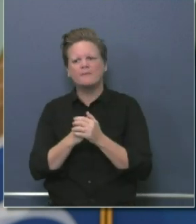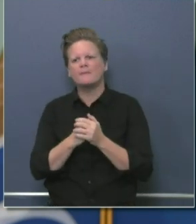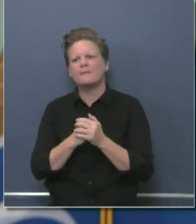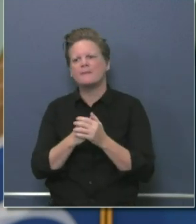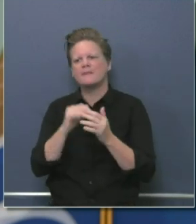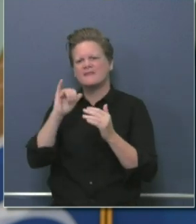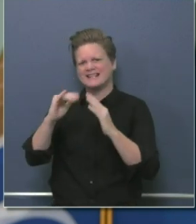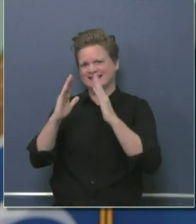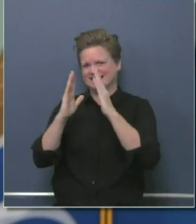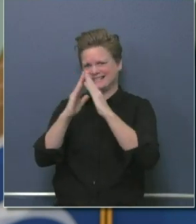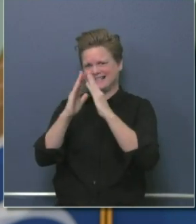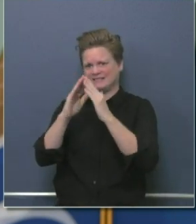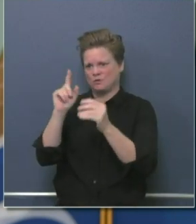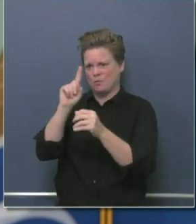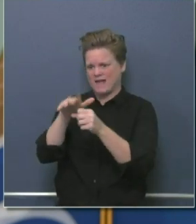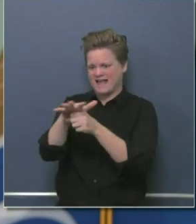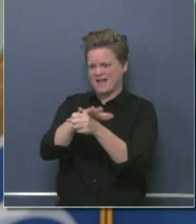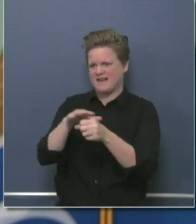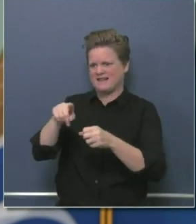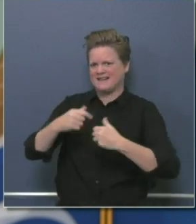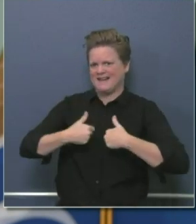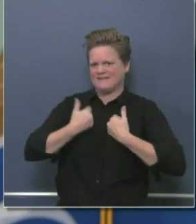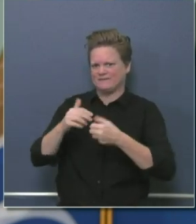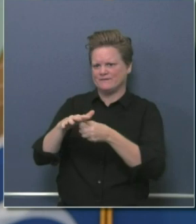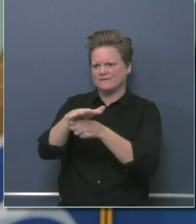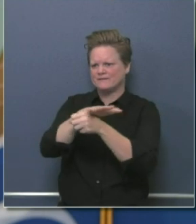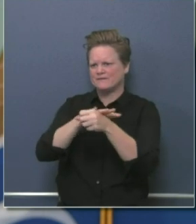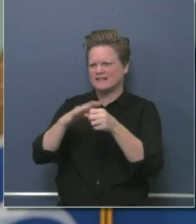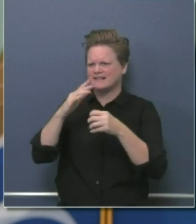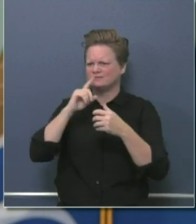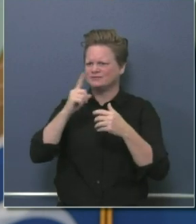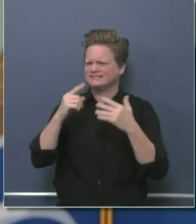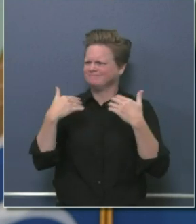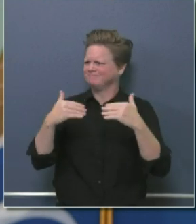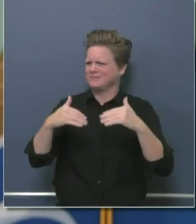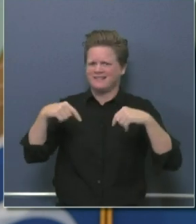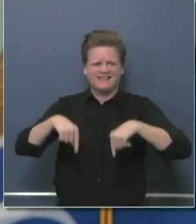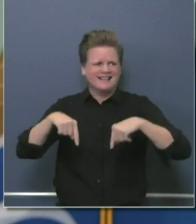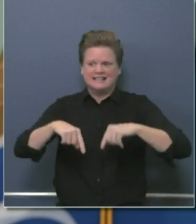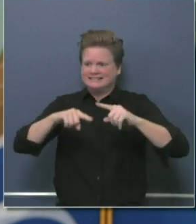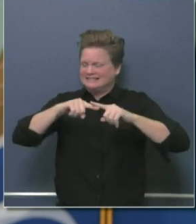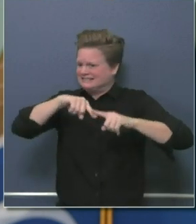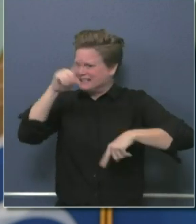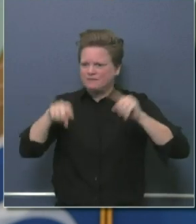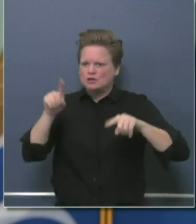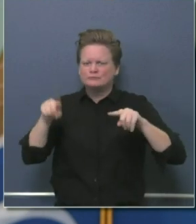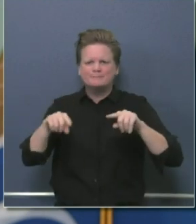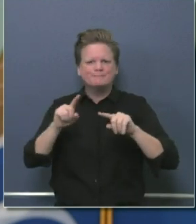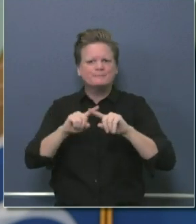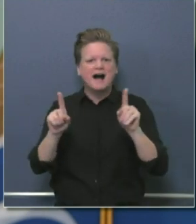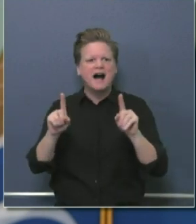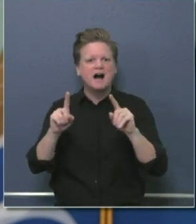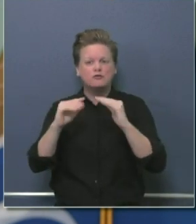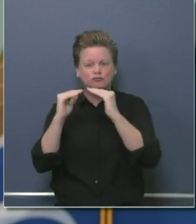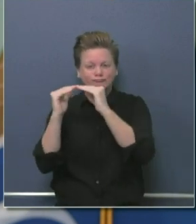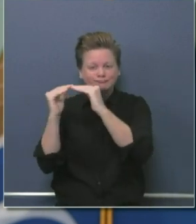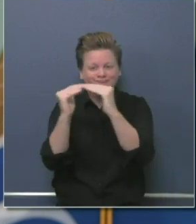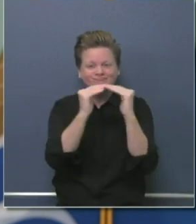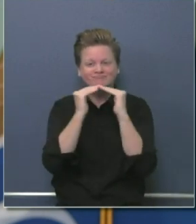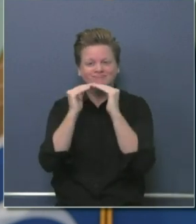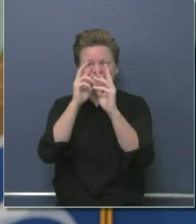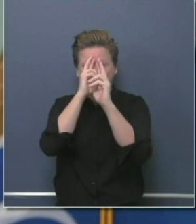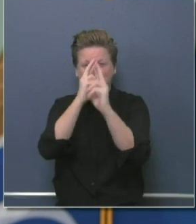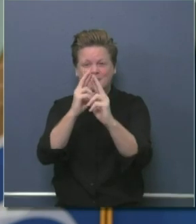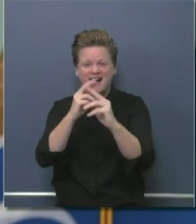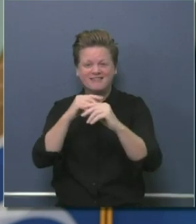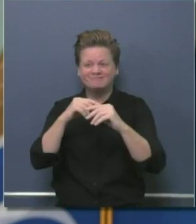all across the state within diverse communities are unique and distinctive, and we need to speak to those that deserve